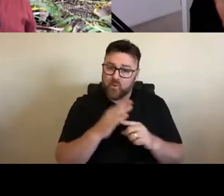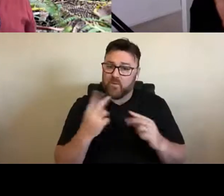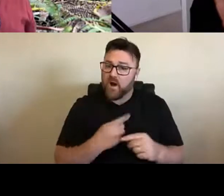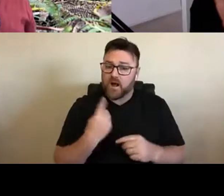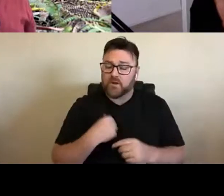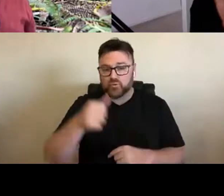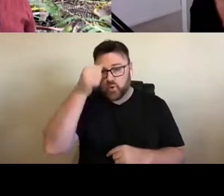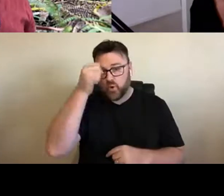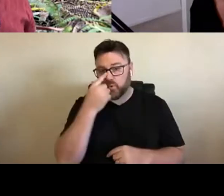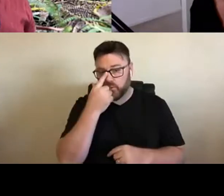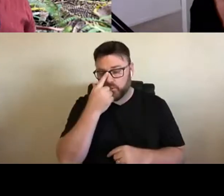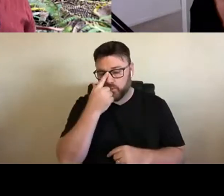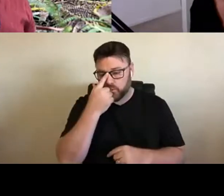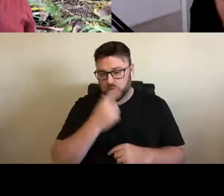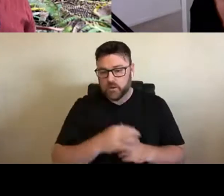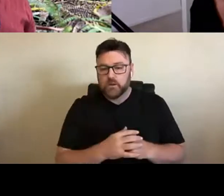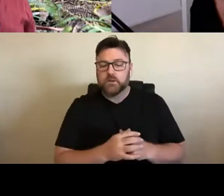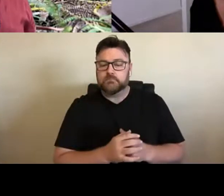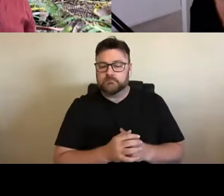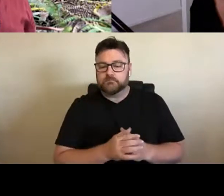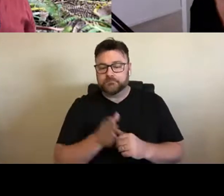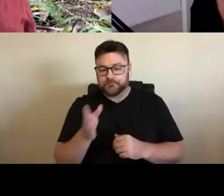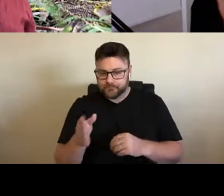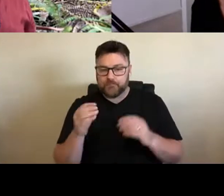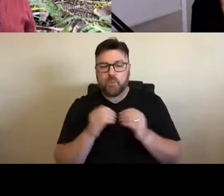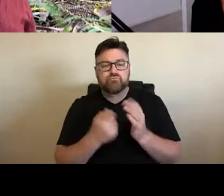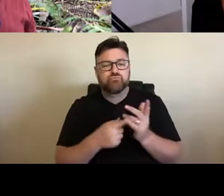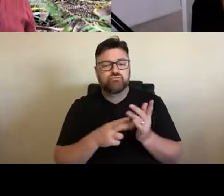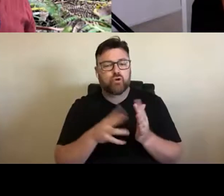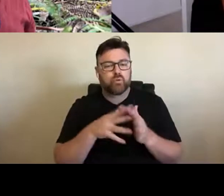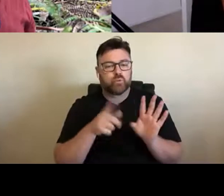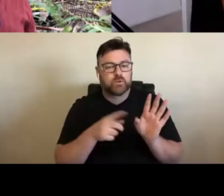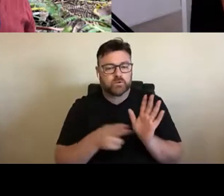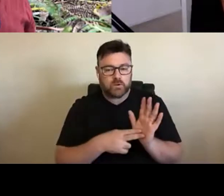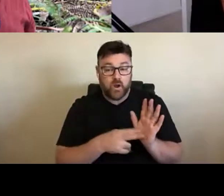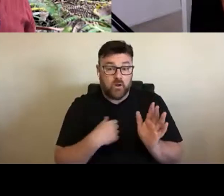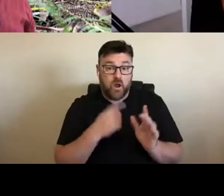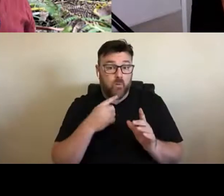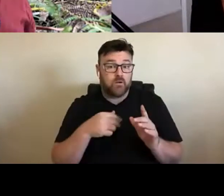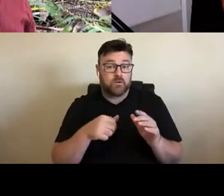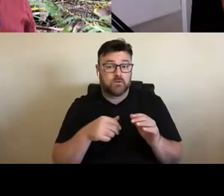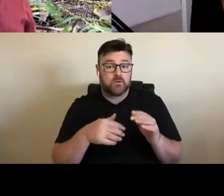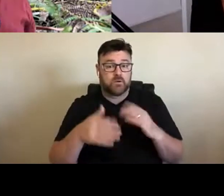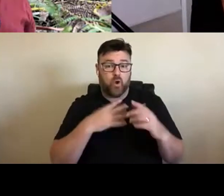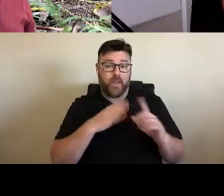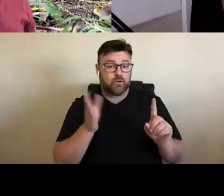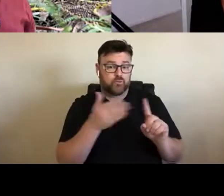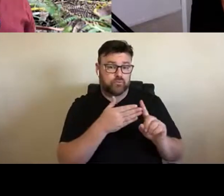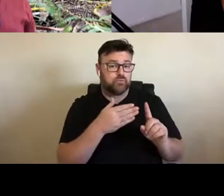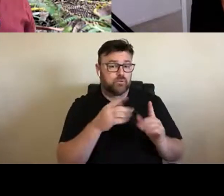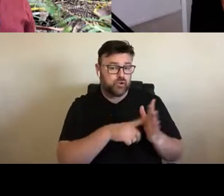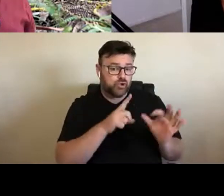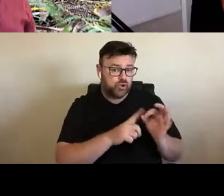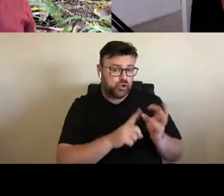begin to think about, As I said before, I think it's like, ultimately, I go back to what Jacqueline and Gareth have both been saying,